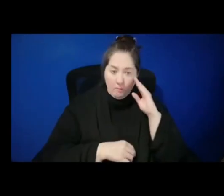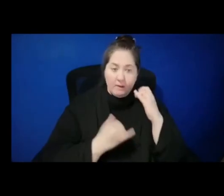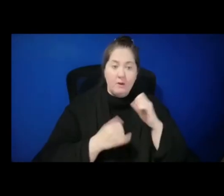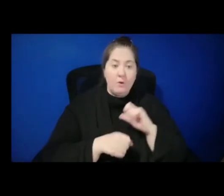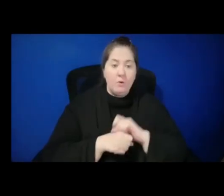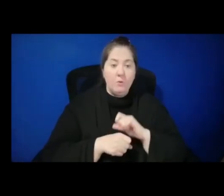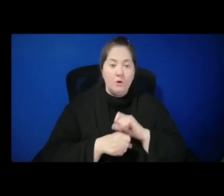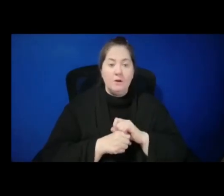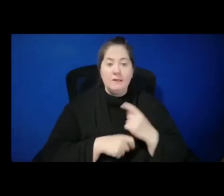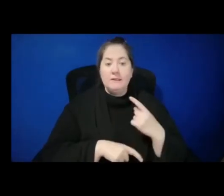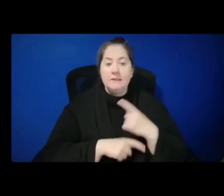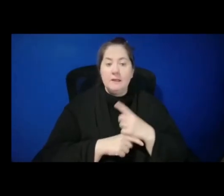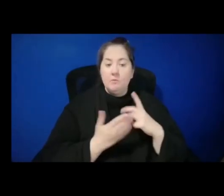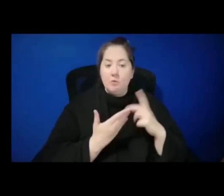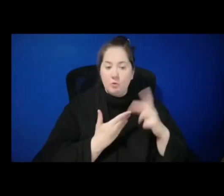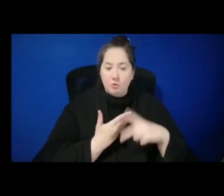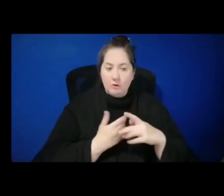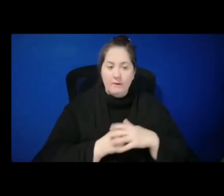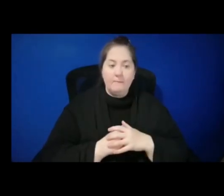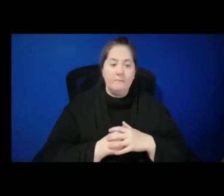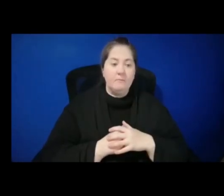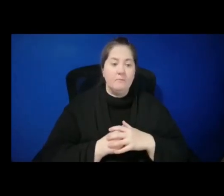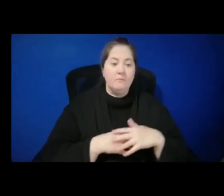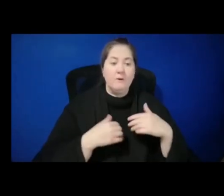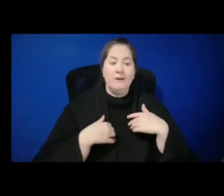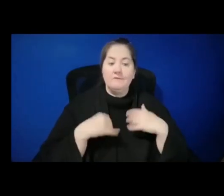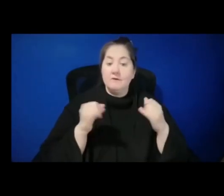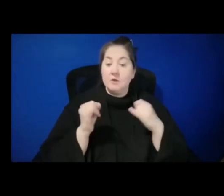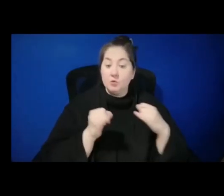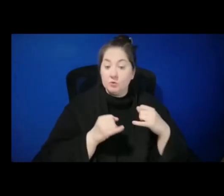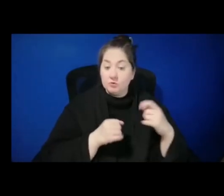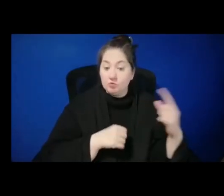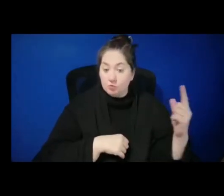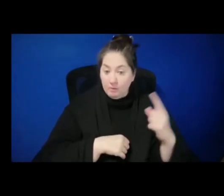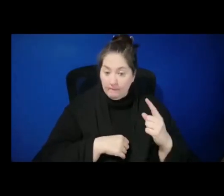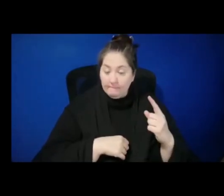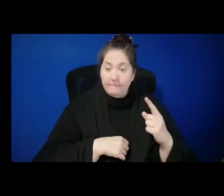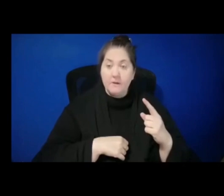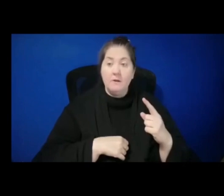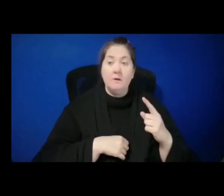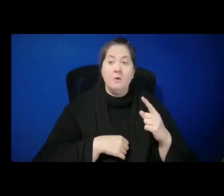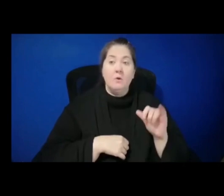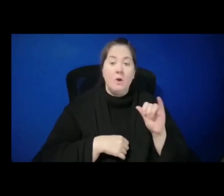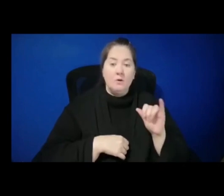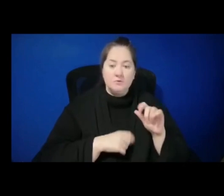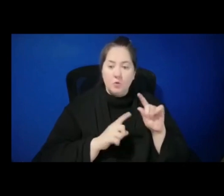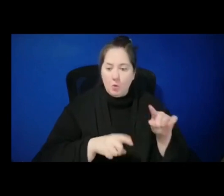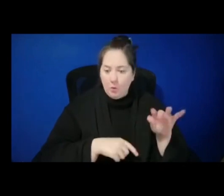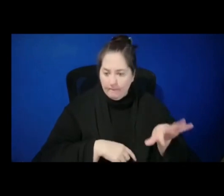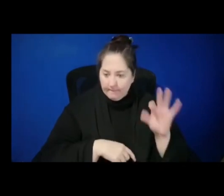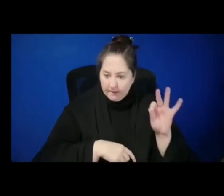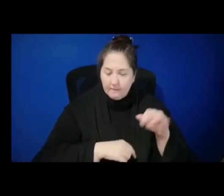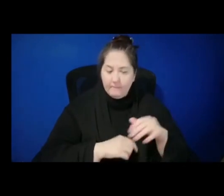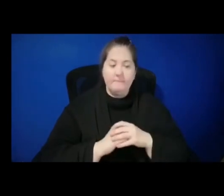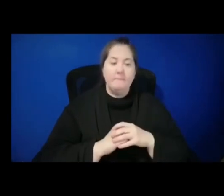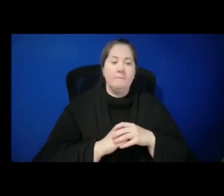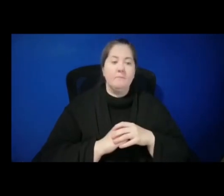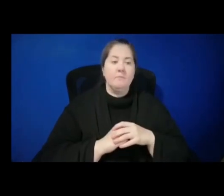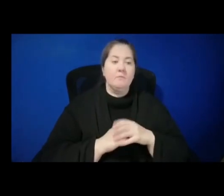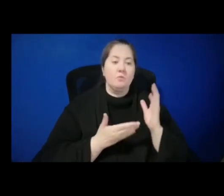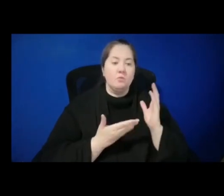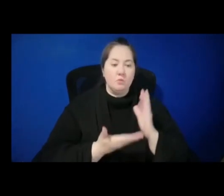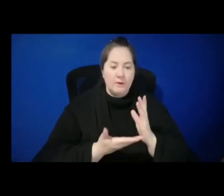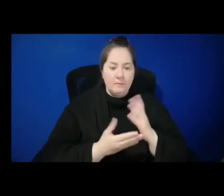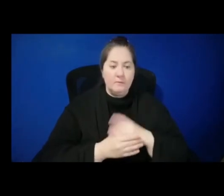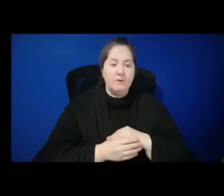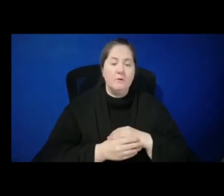day program, and we have individuals being brought in, and we also pick them up. We bring them in and